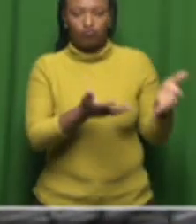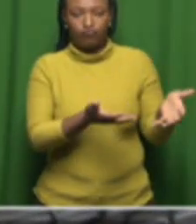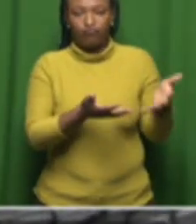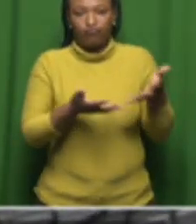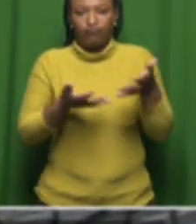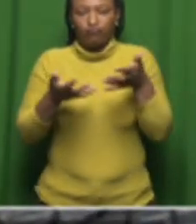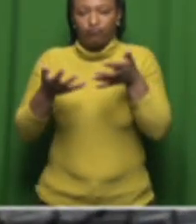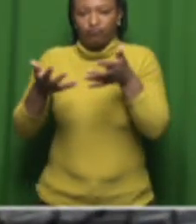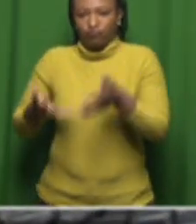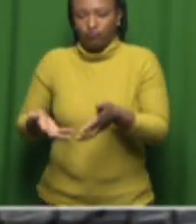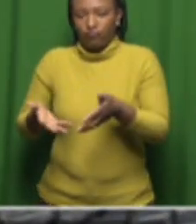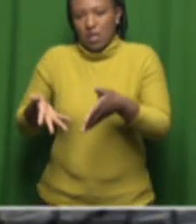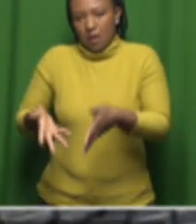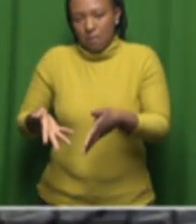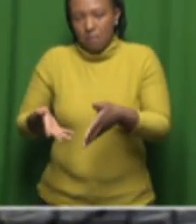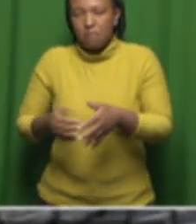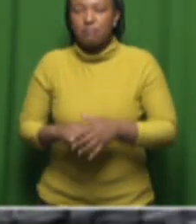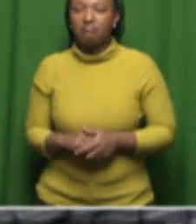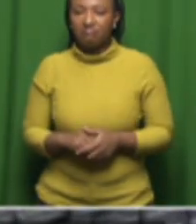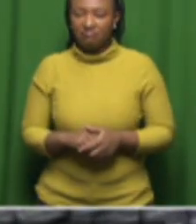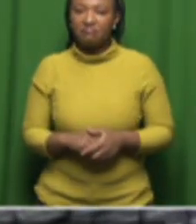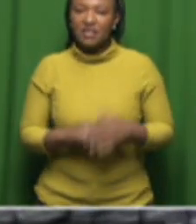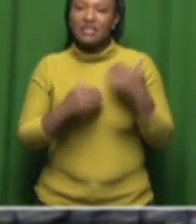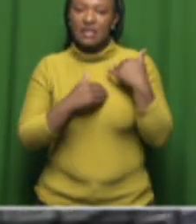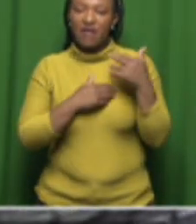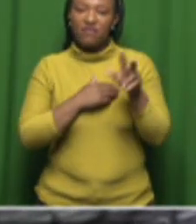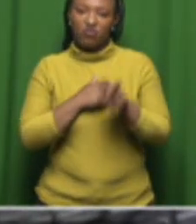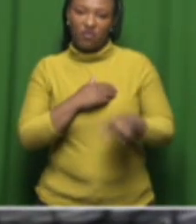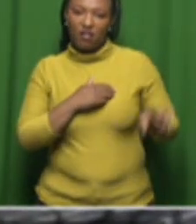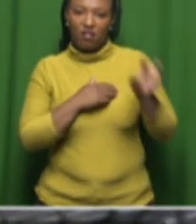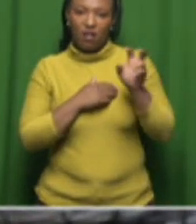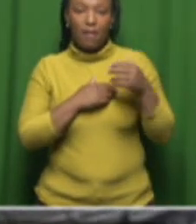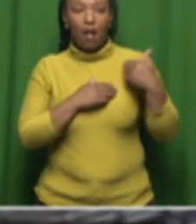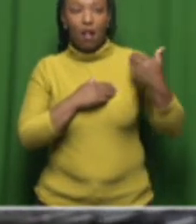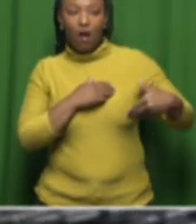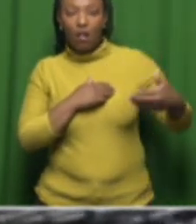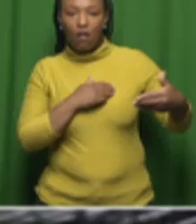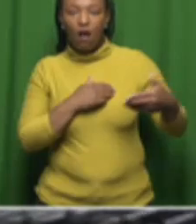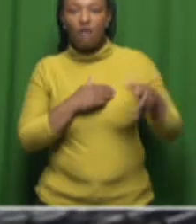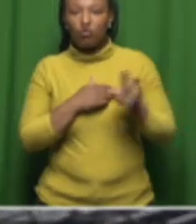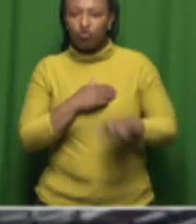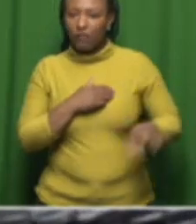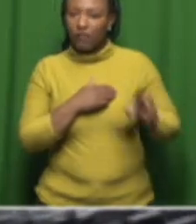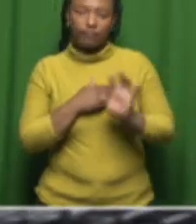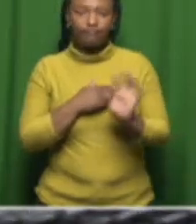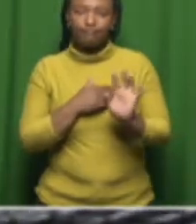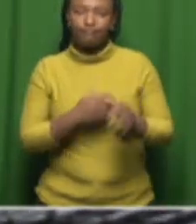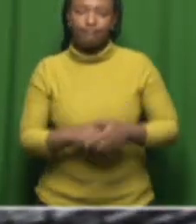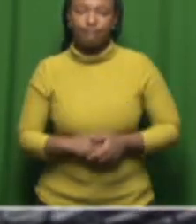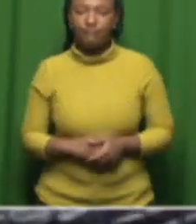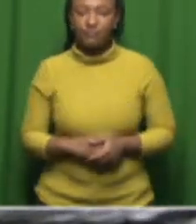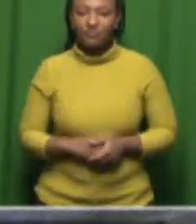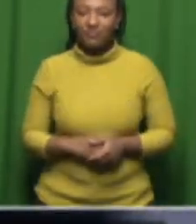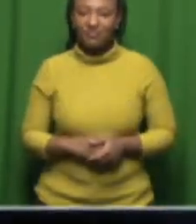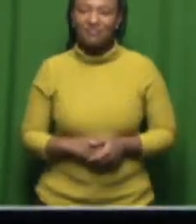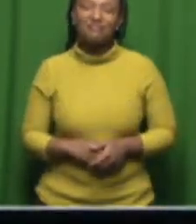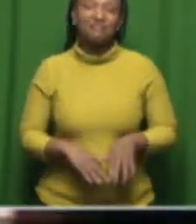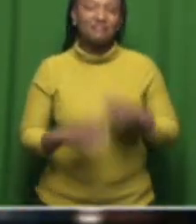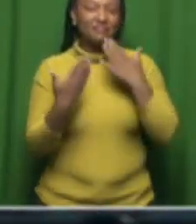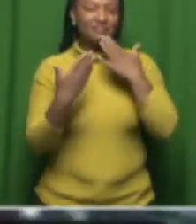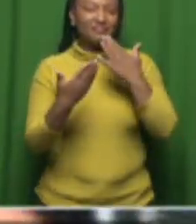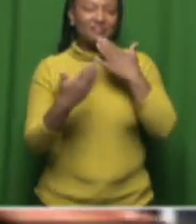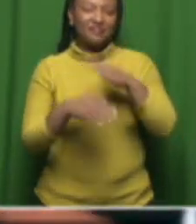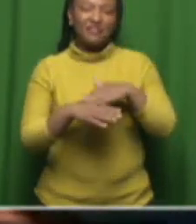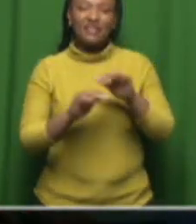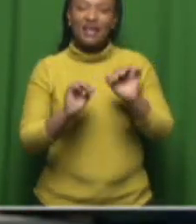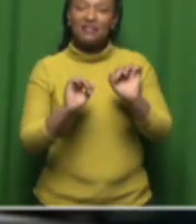to SANCCOB as well as the islands. So it's a safe travel for them, but not too often. Doesn't happen too often. Jessica, thanks so much for your